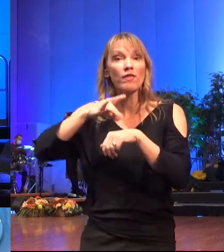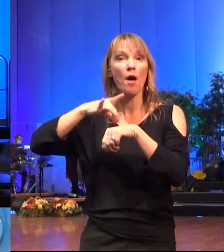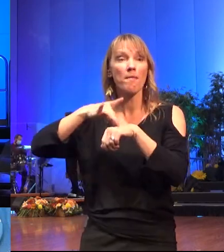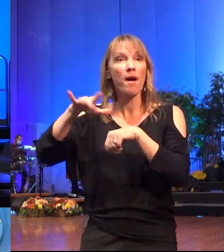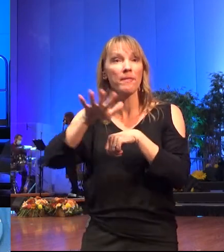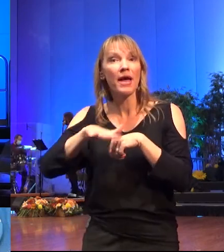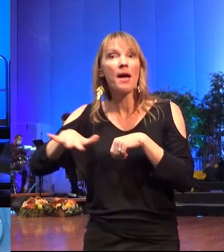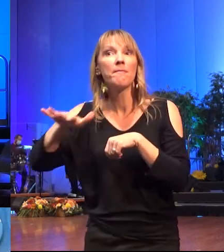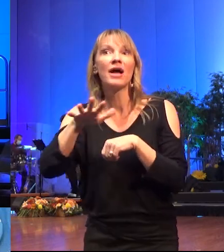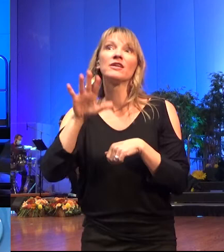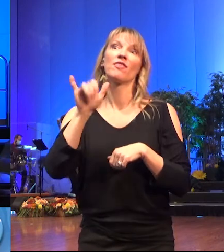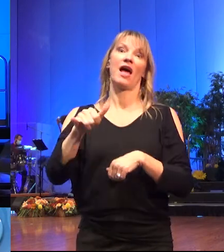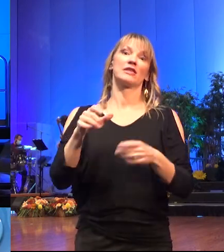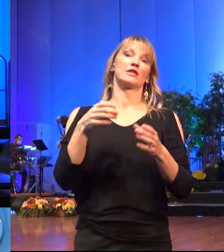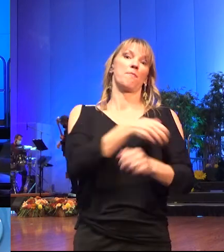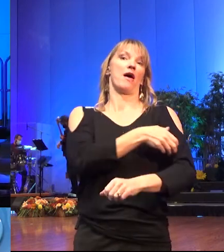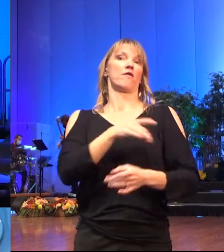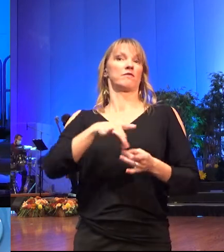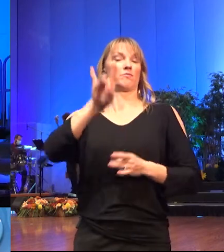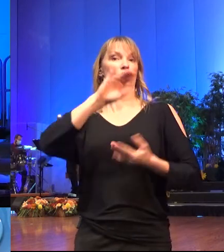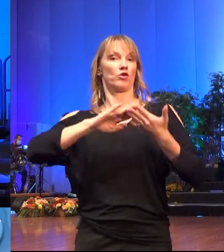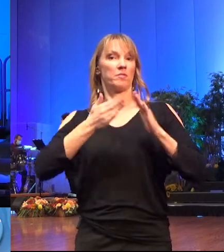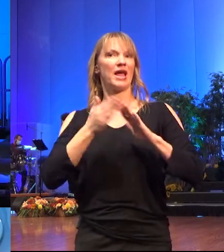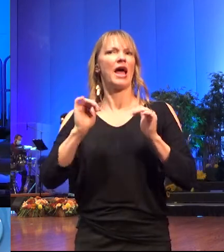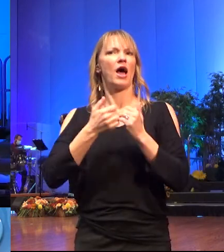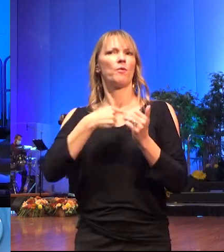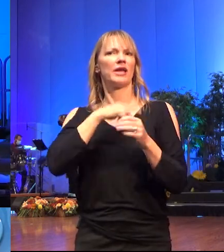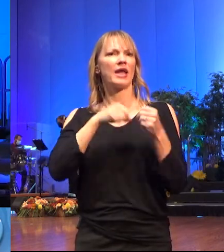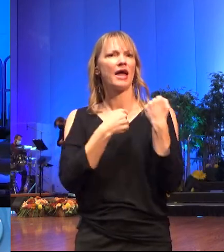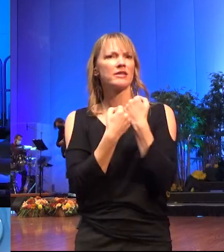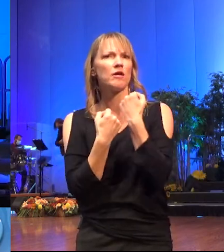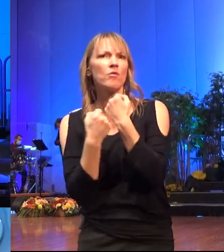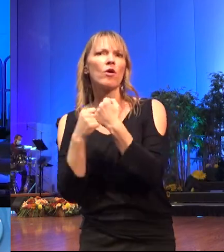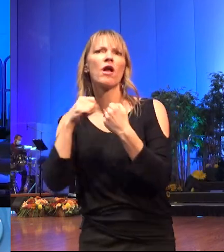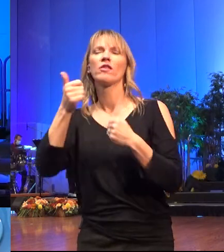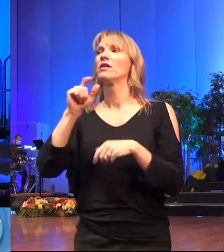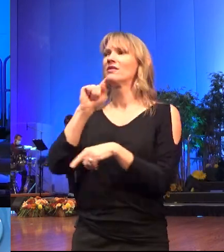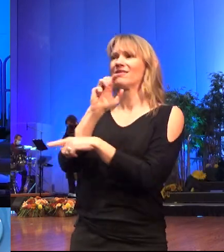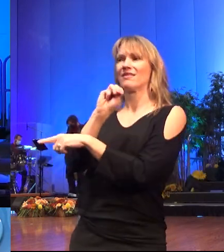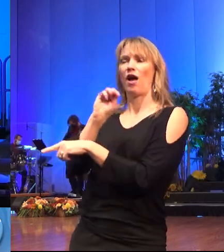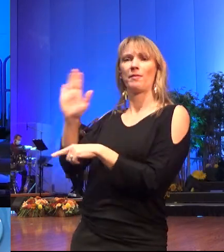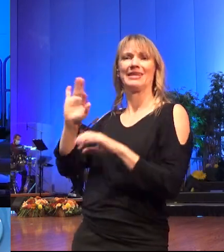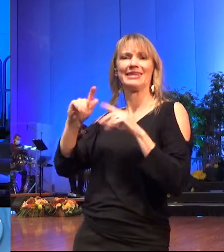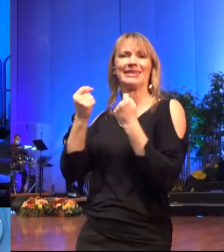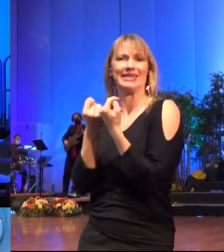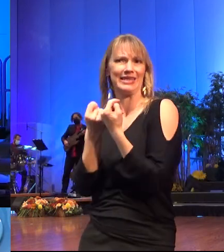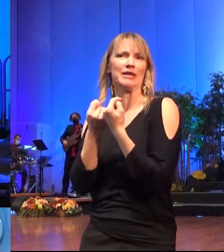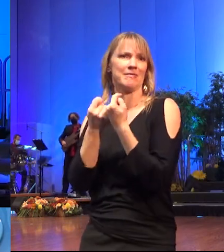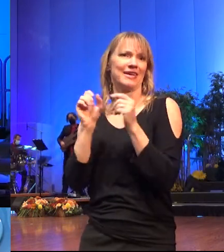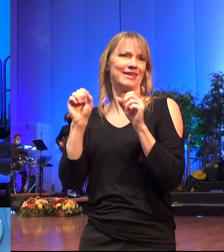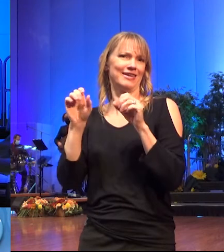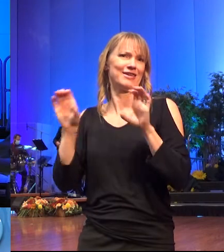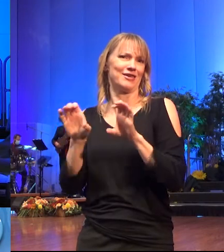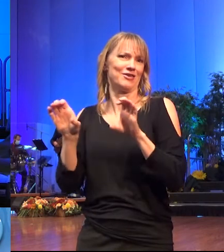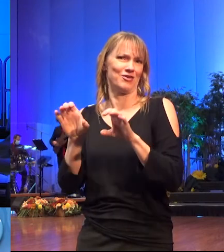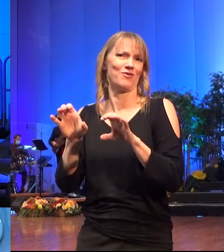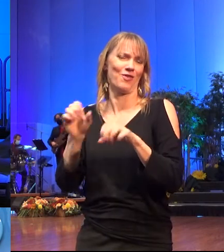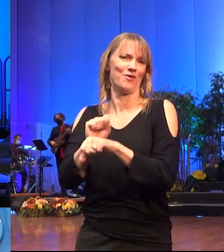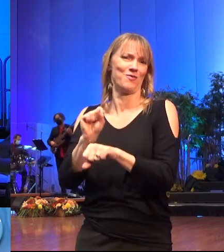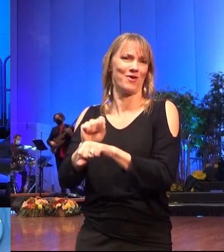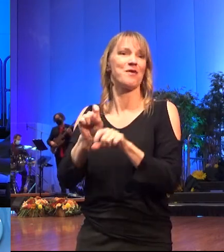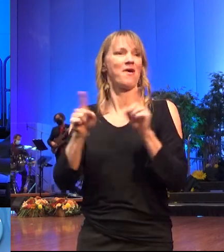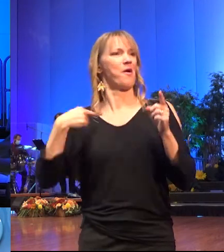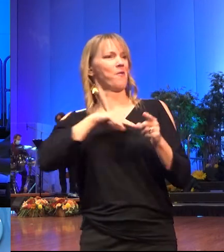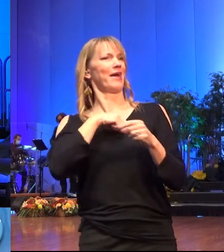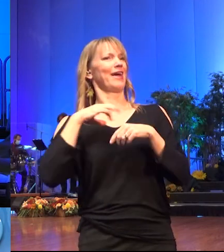$45,000. It speaks to the power of spiritual community and how we do good for others. Tom and his team do most of the work, but we all get to take the credit. They created